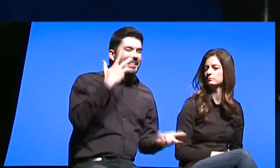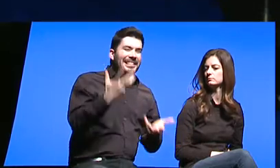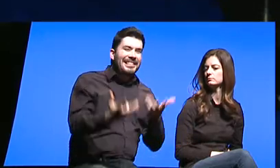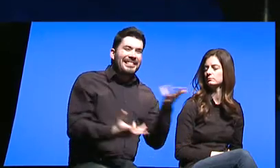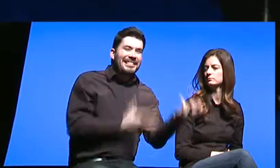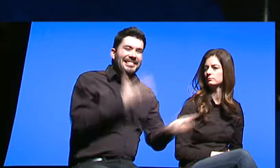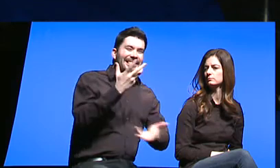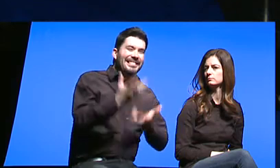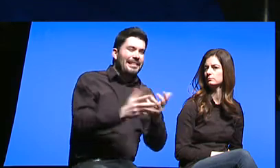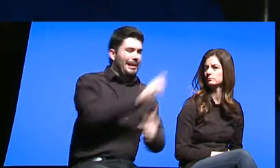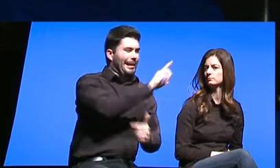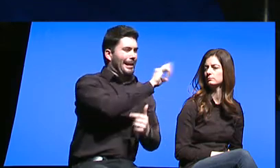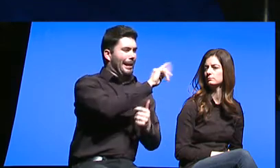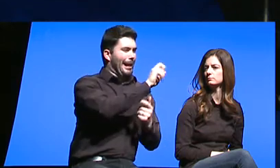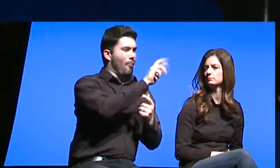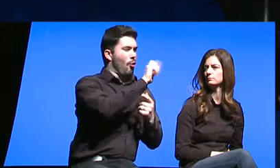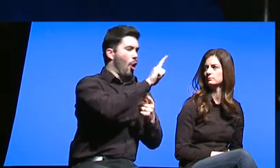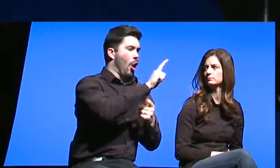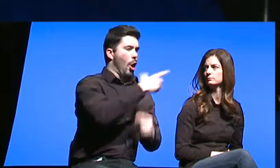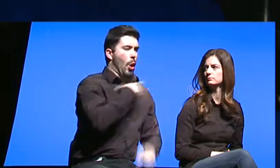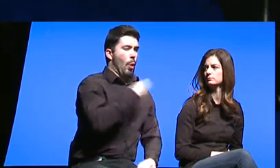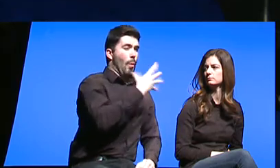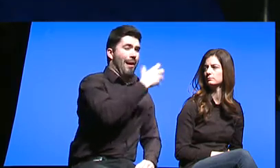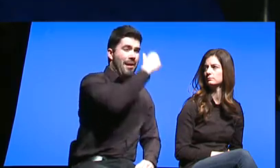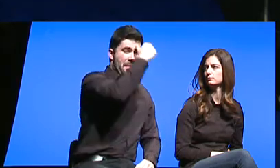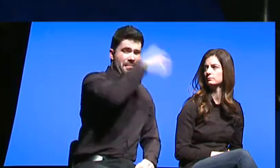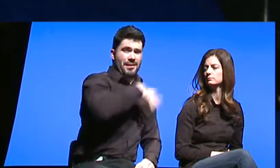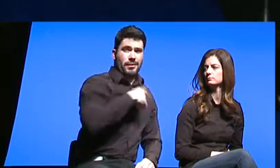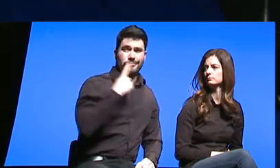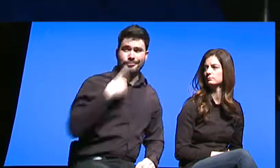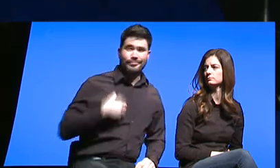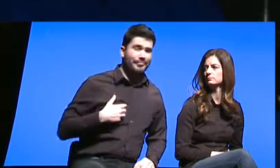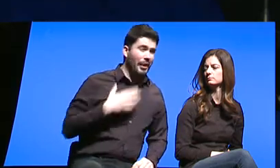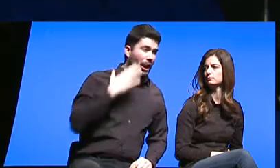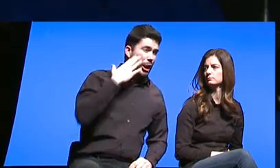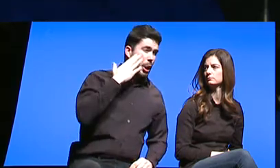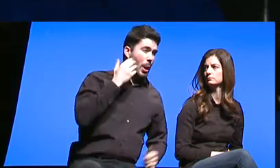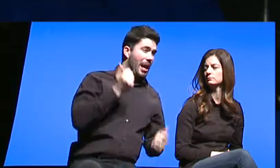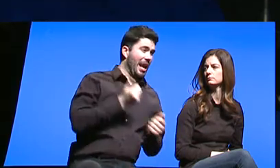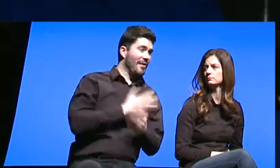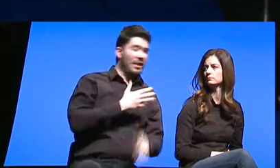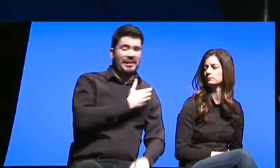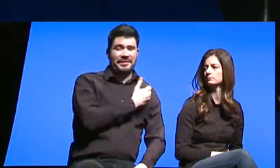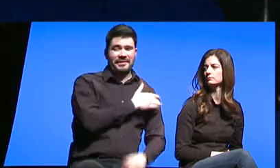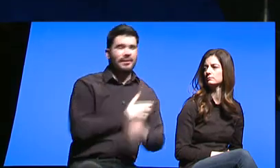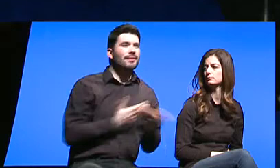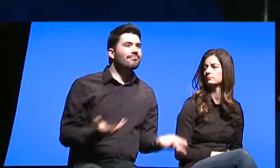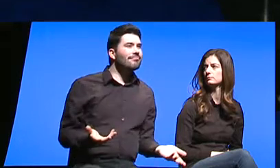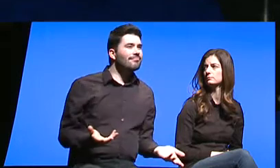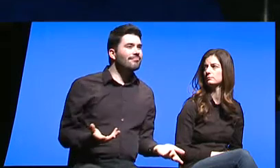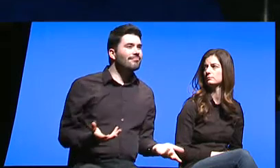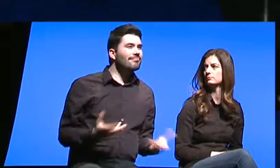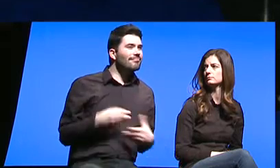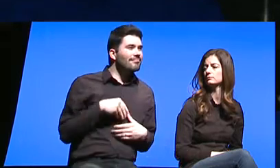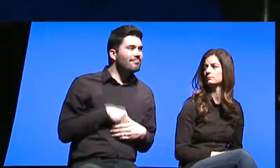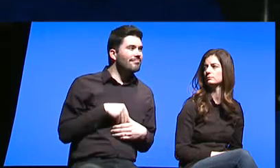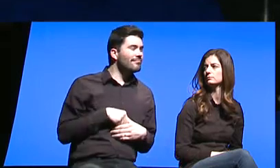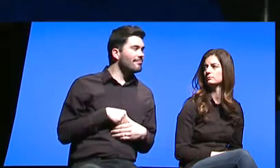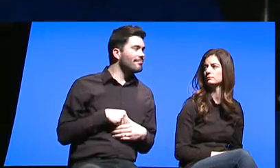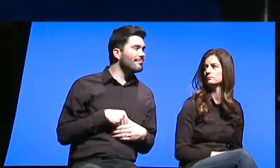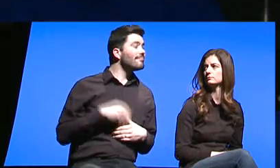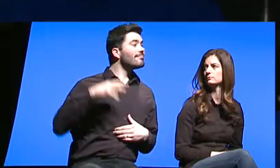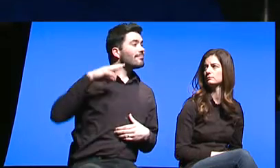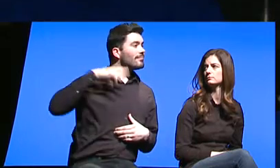that liberals are usually a liberal white male always think, oh, I knew everything, I'm all in. That comes from a sense of privilege. That comes from a